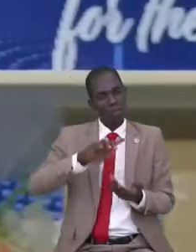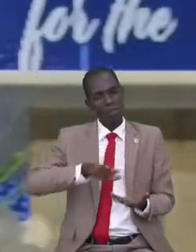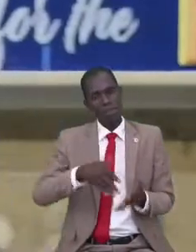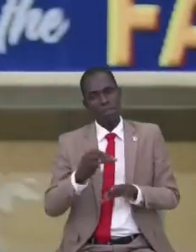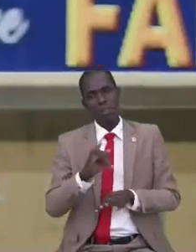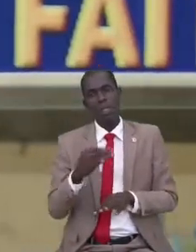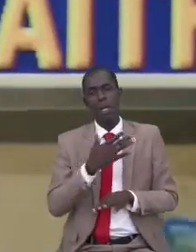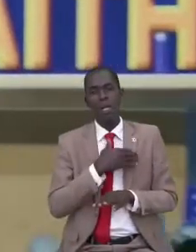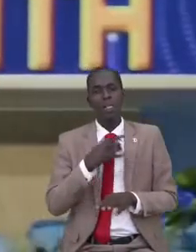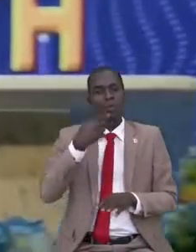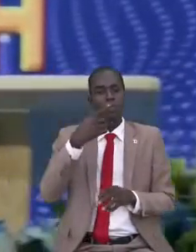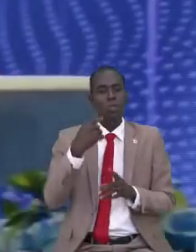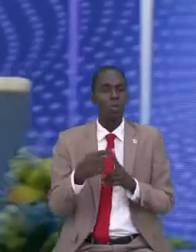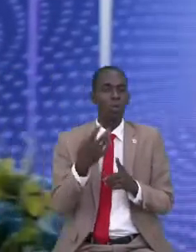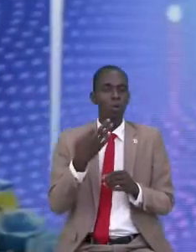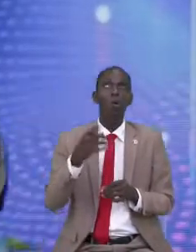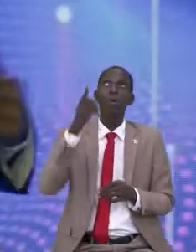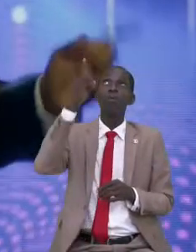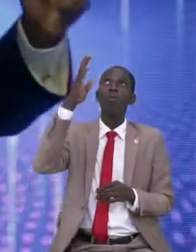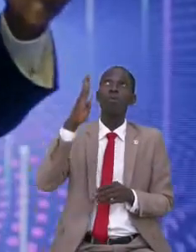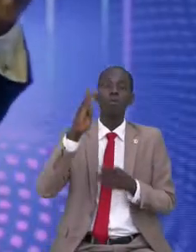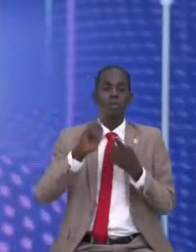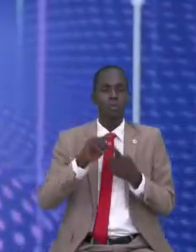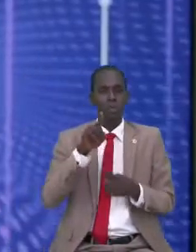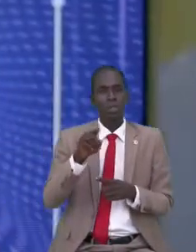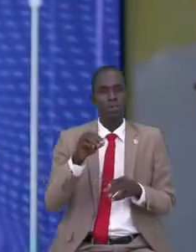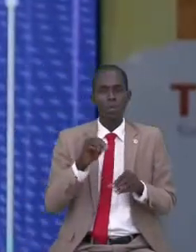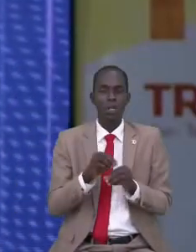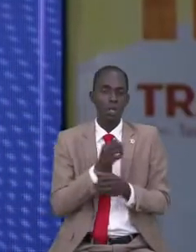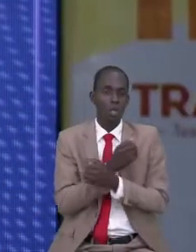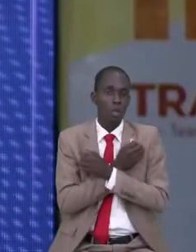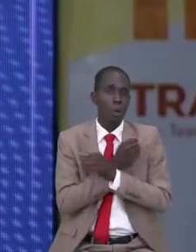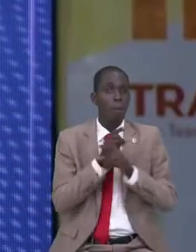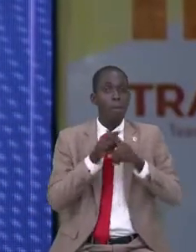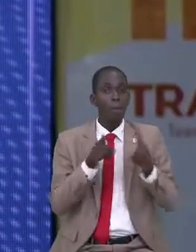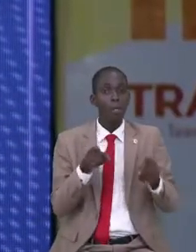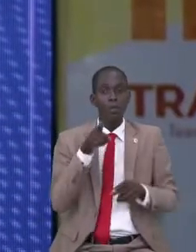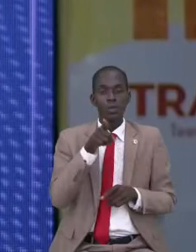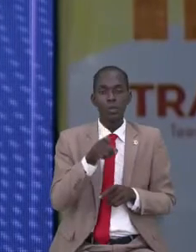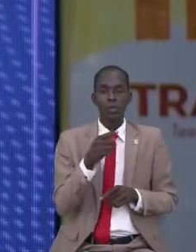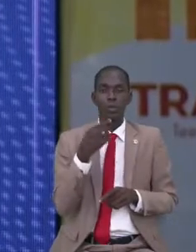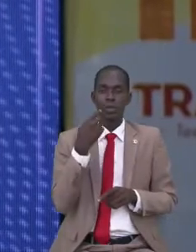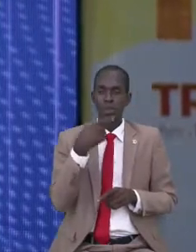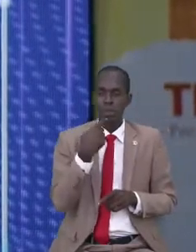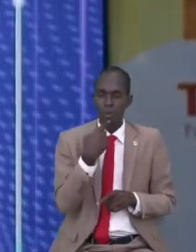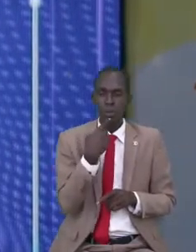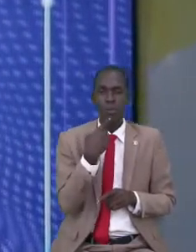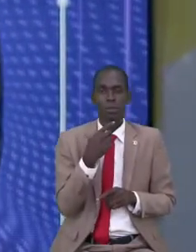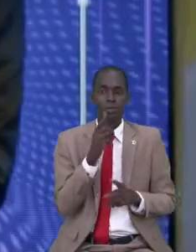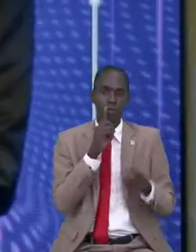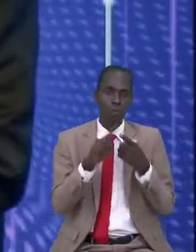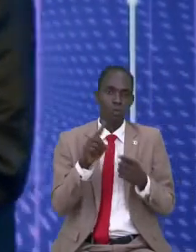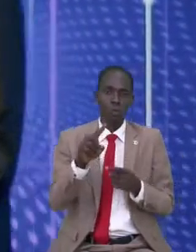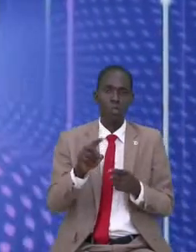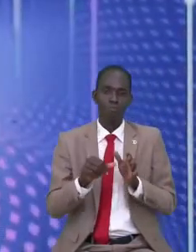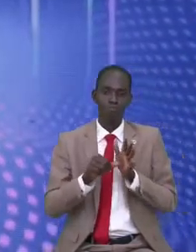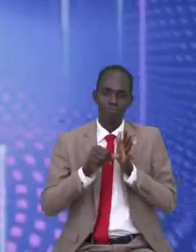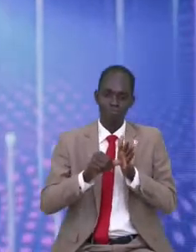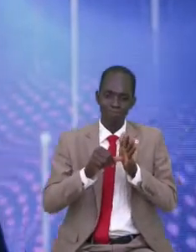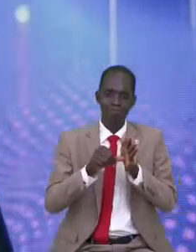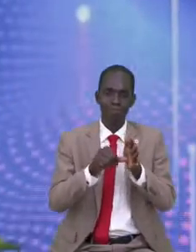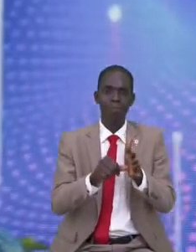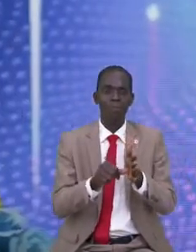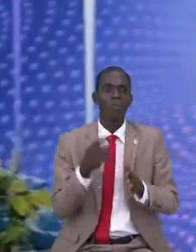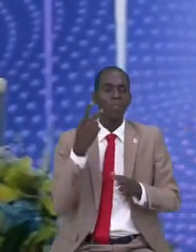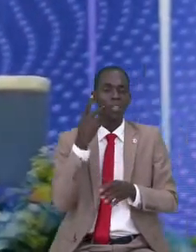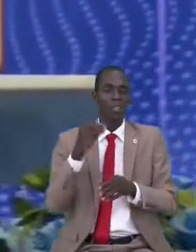the word of God to them in love. But you speak persuasively. It tells us in